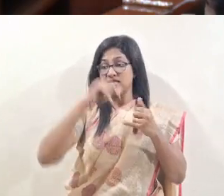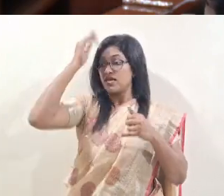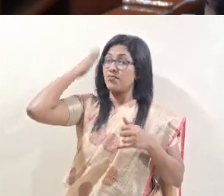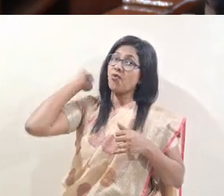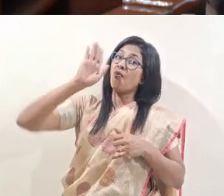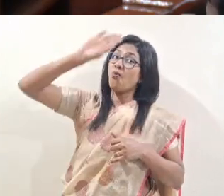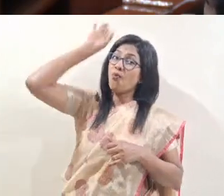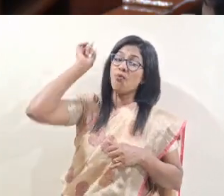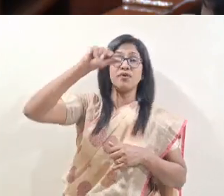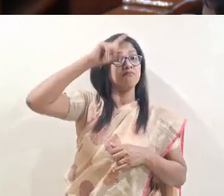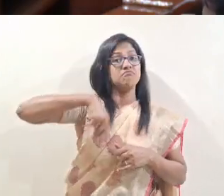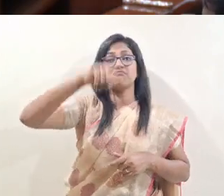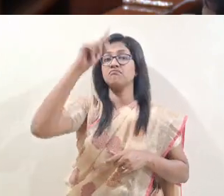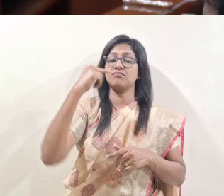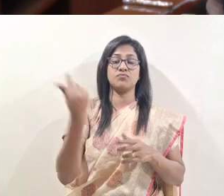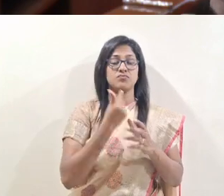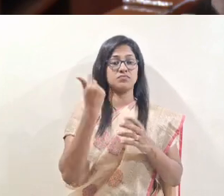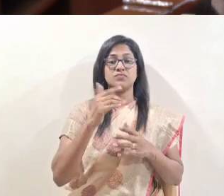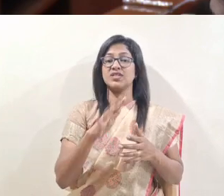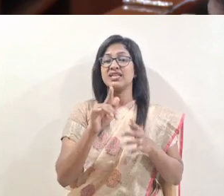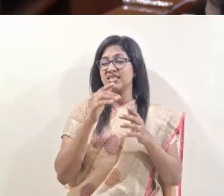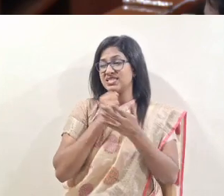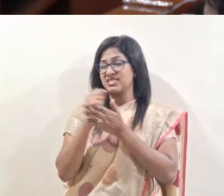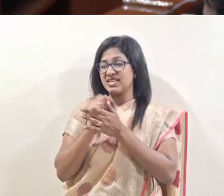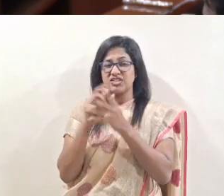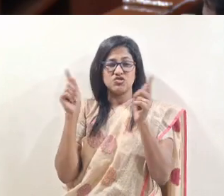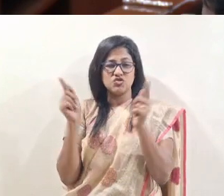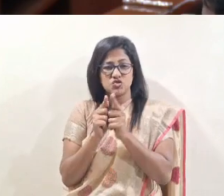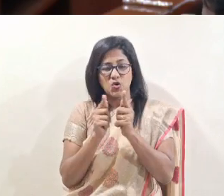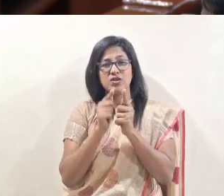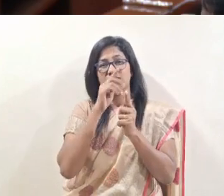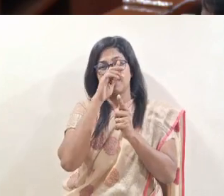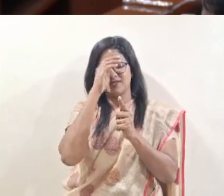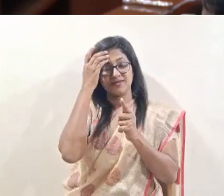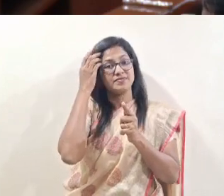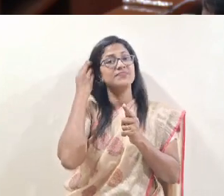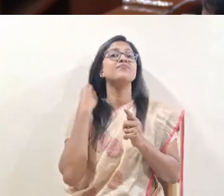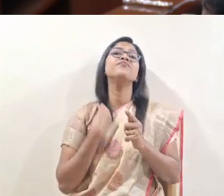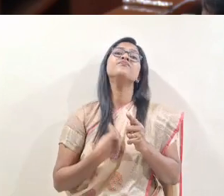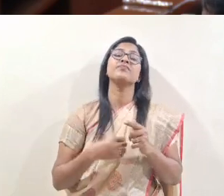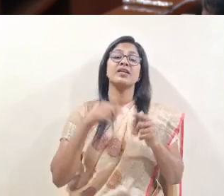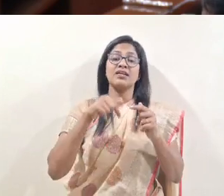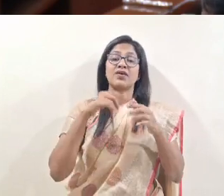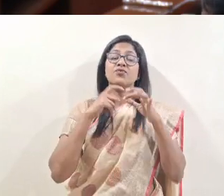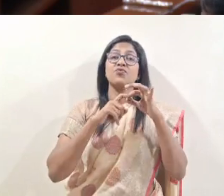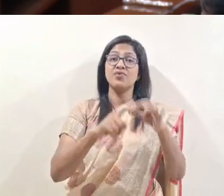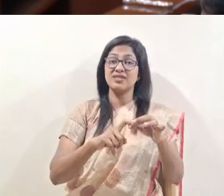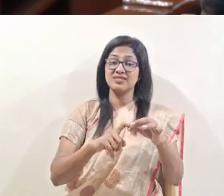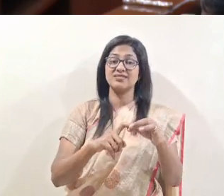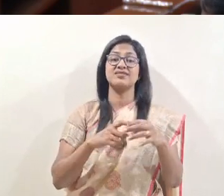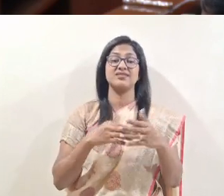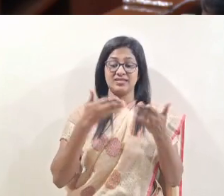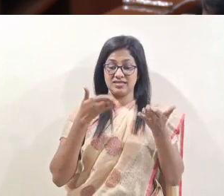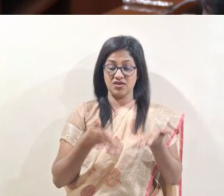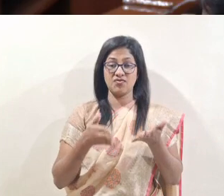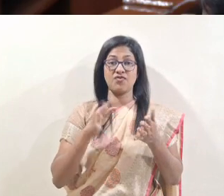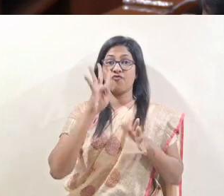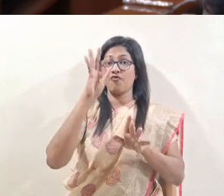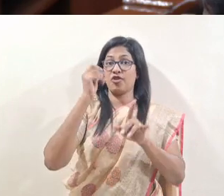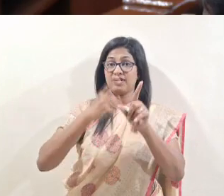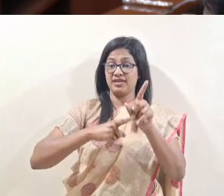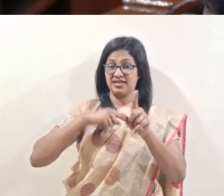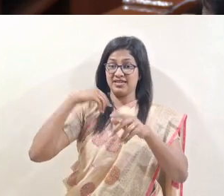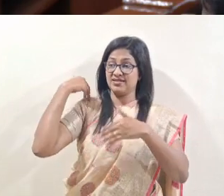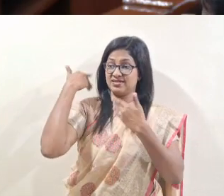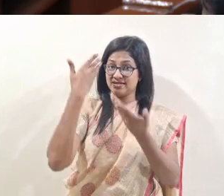that time. In fact, now, sir, can you please be brief? Yeah, Sir, what is your question? Now, when we have got to this point of 40 years,